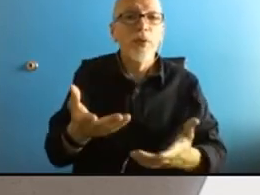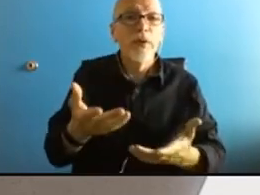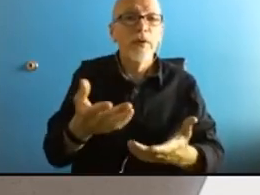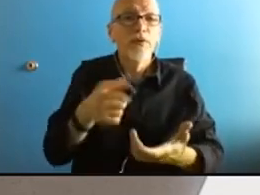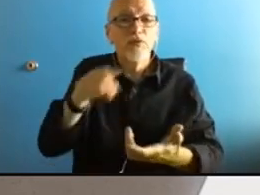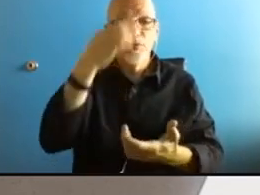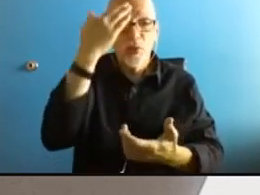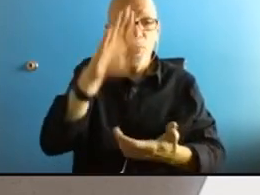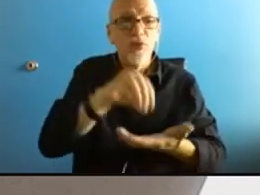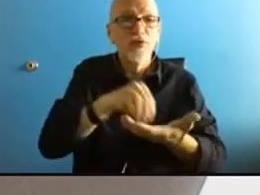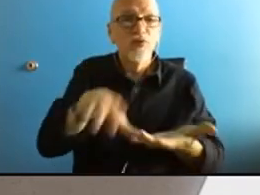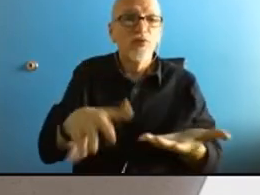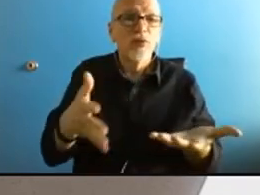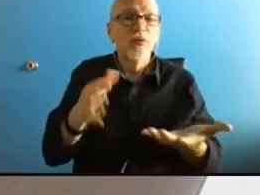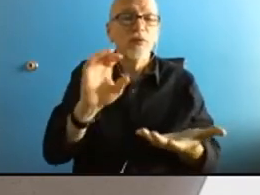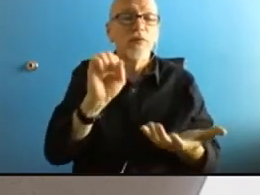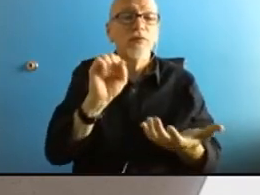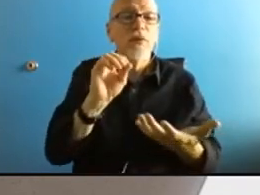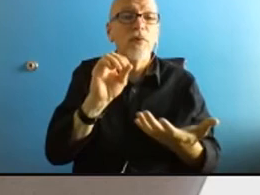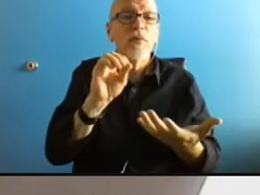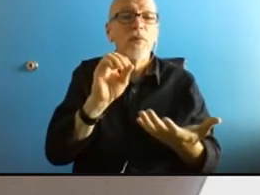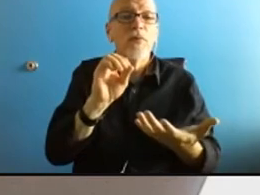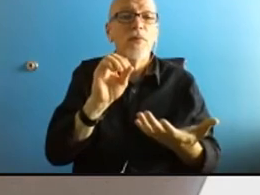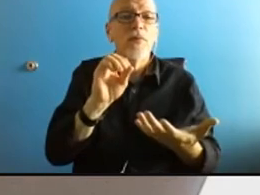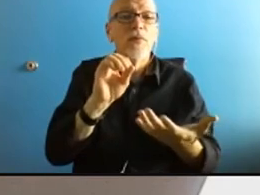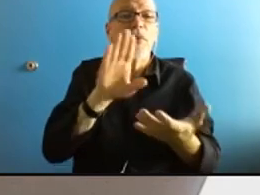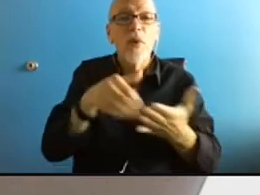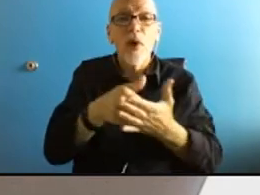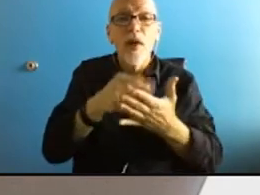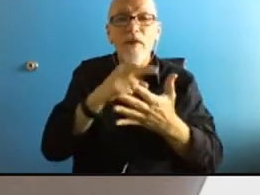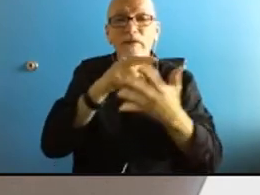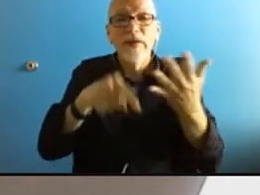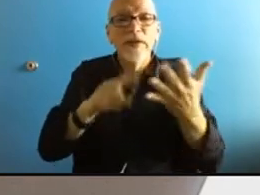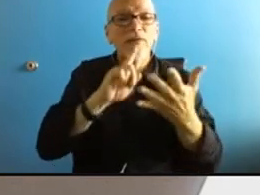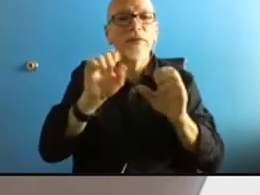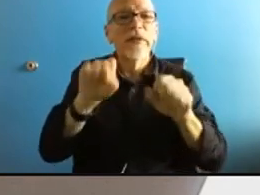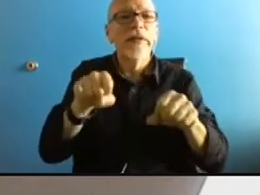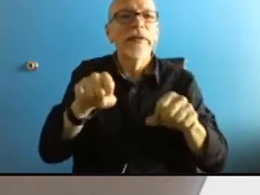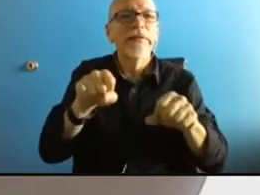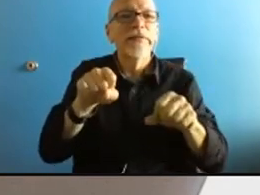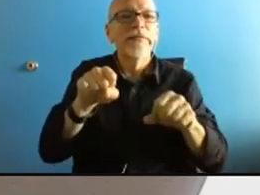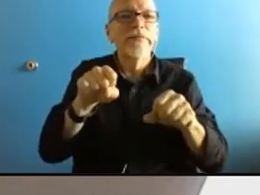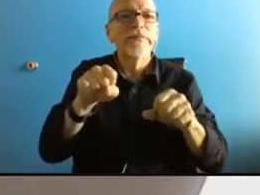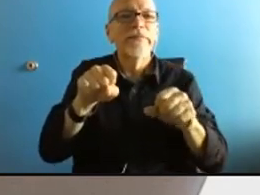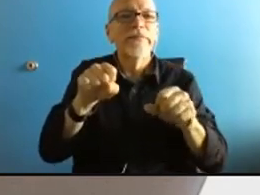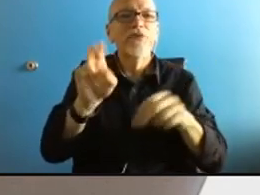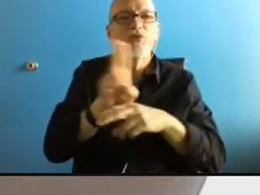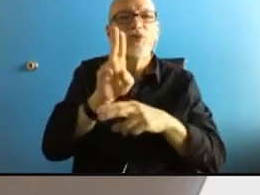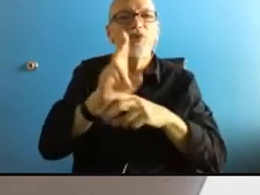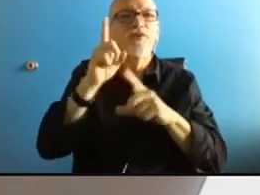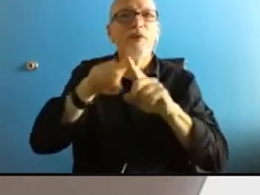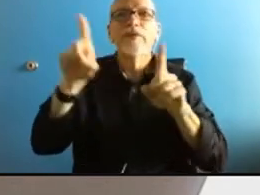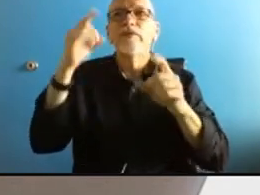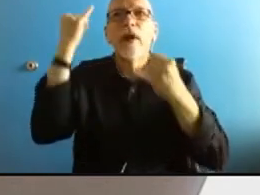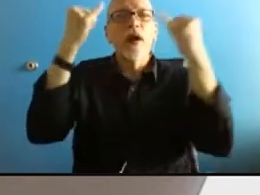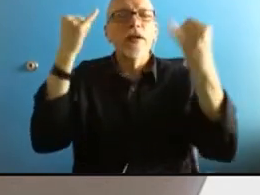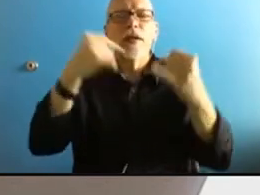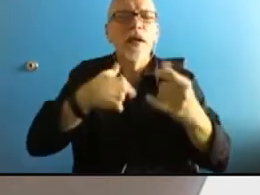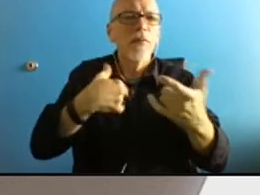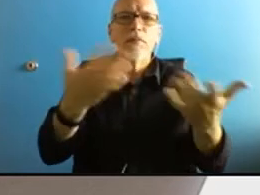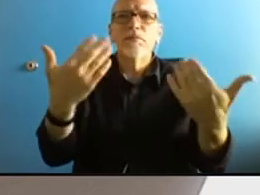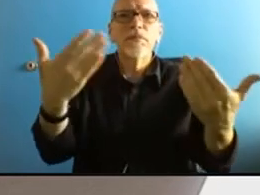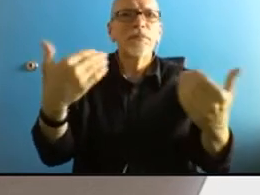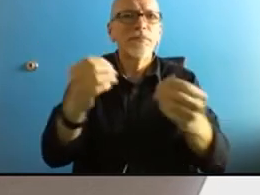And so all of these things can be, reimagined, which we welcome that,